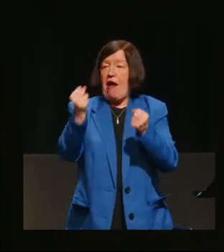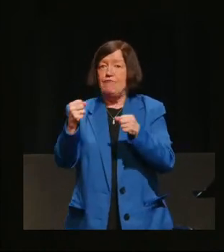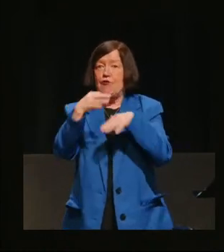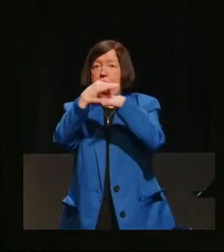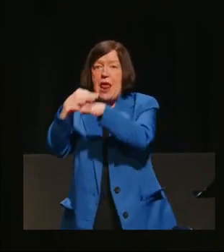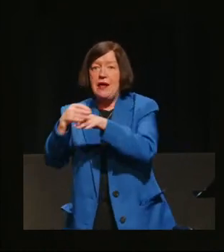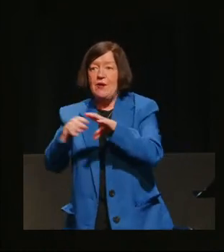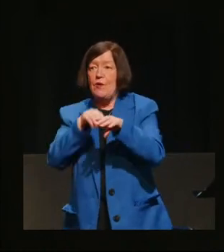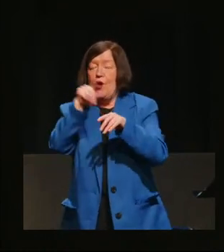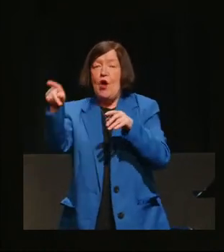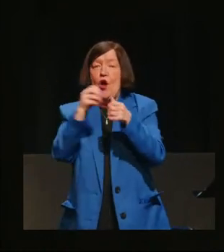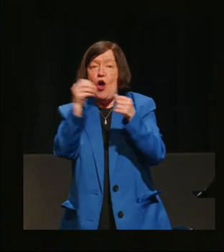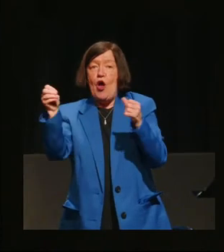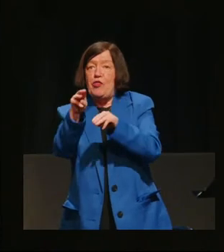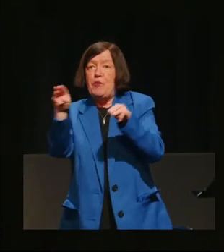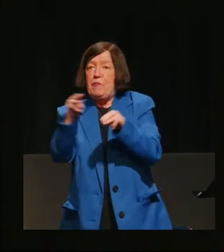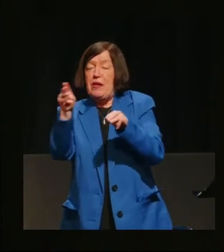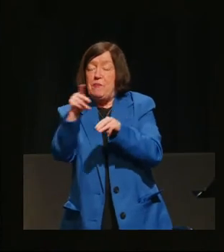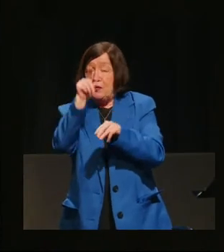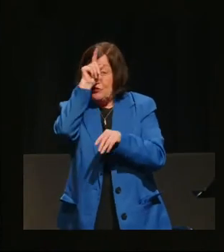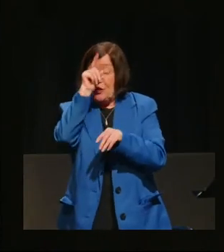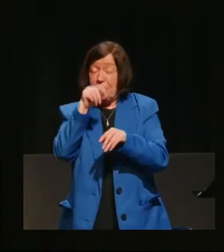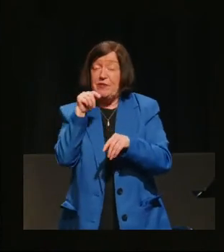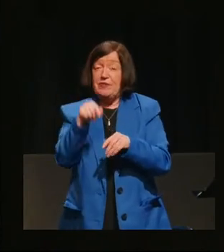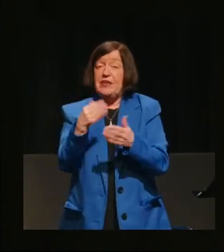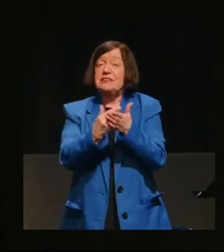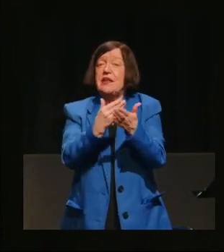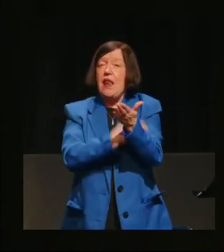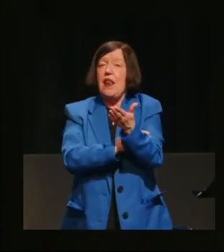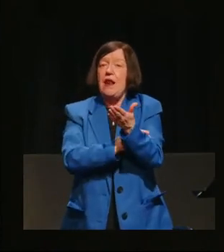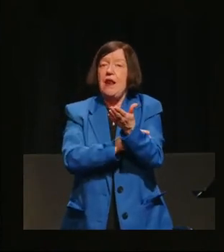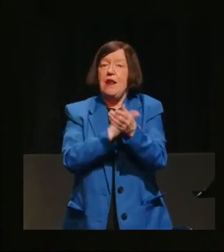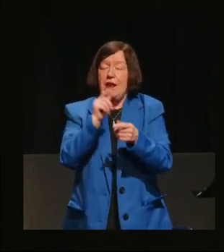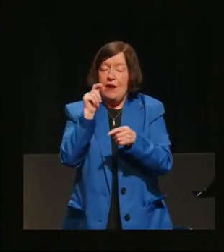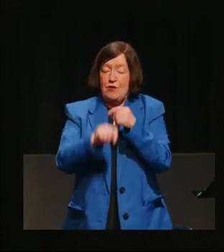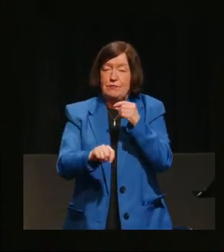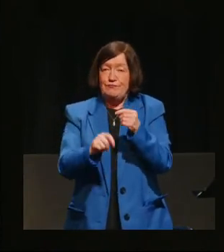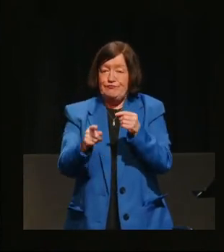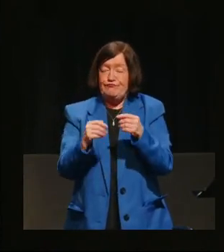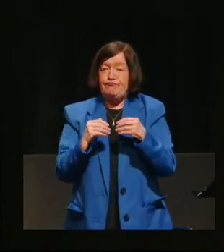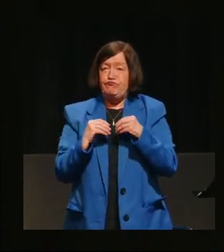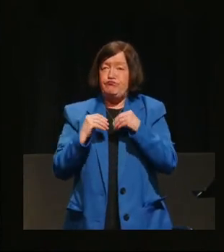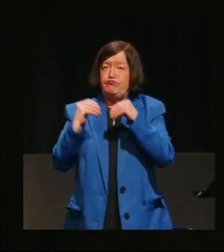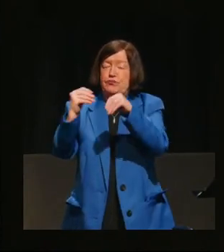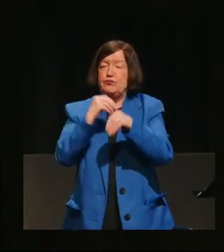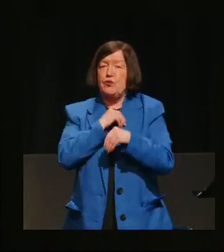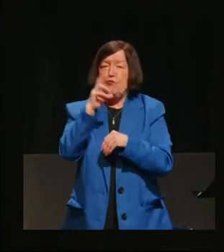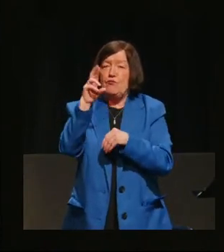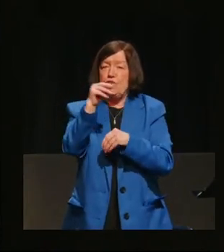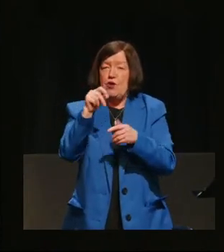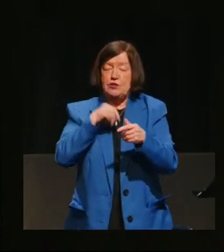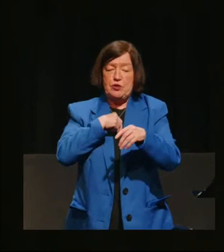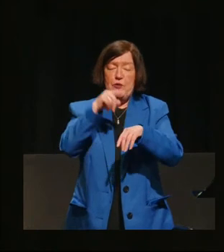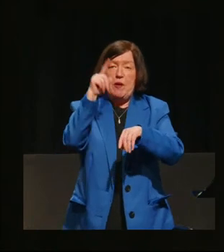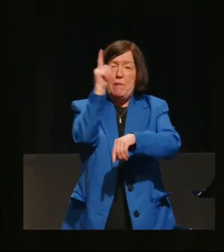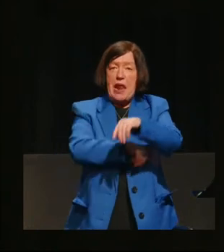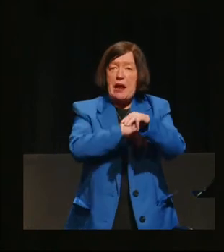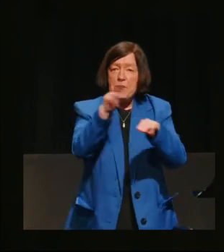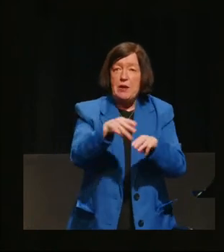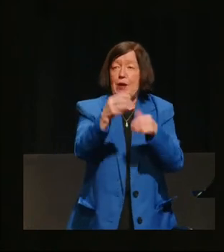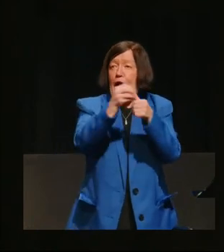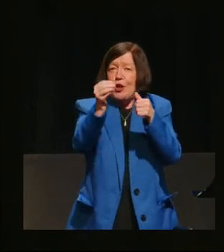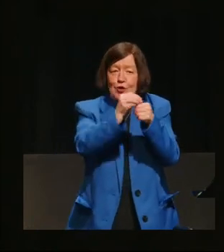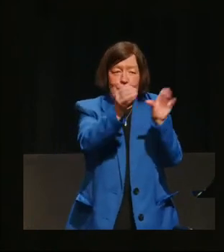with non-Jewish Germans. This law was soon extended to include Roma, black people, and other